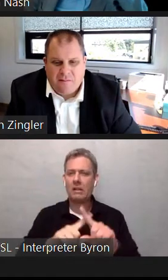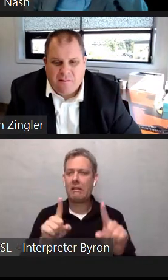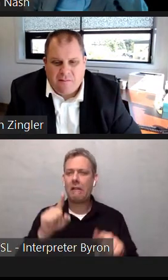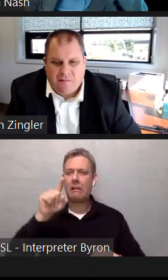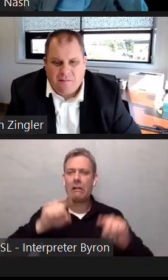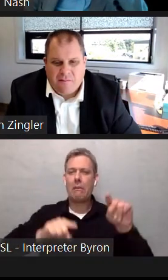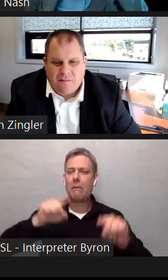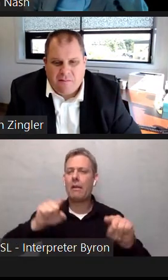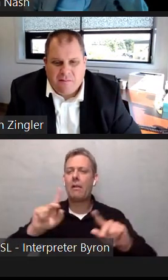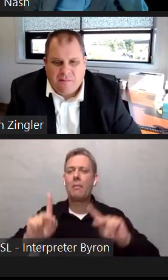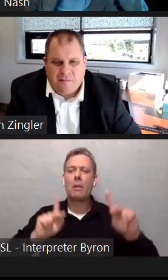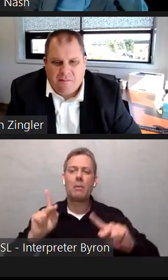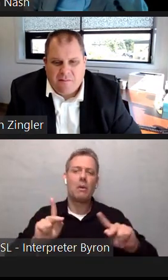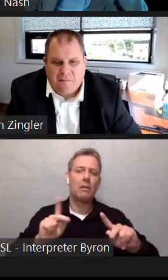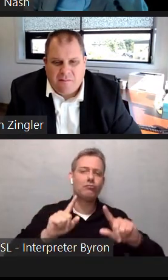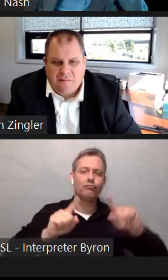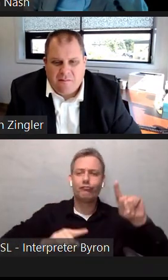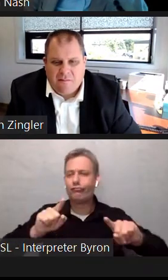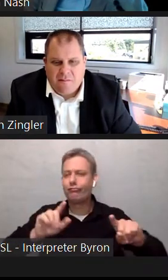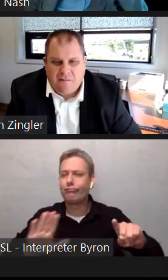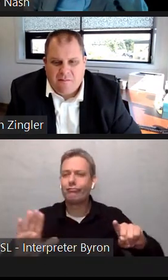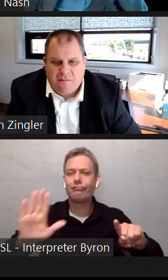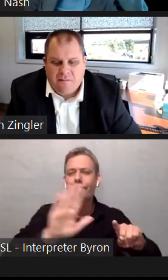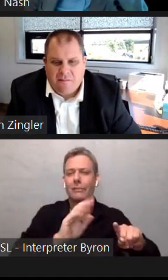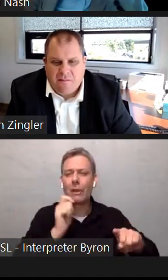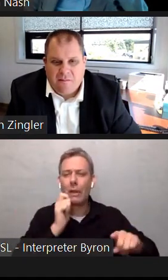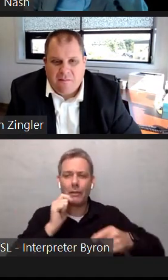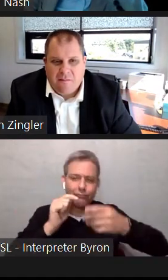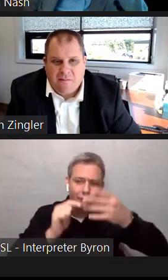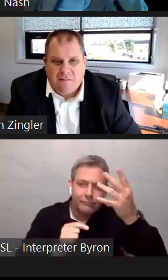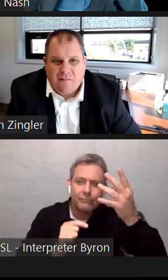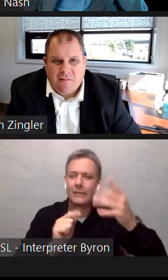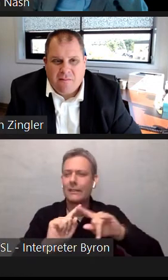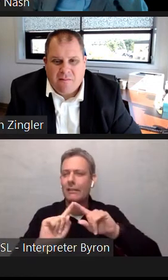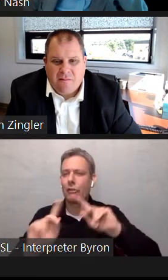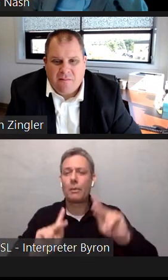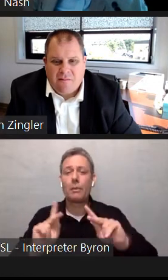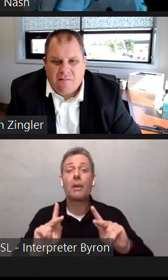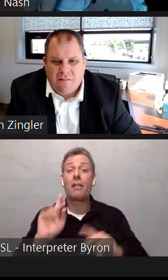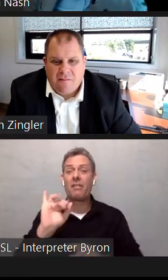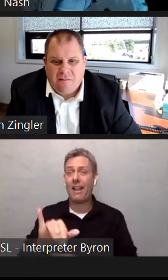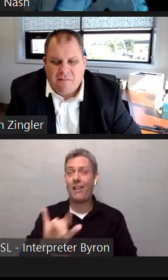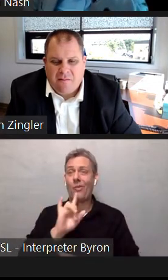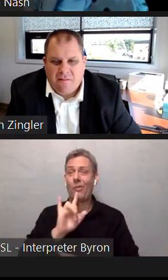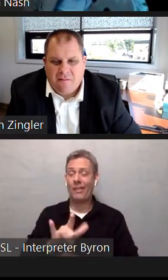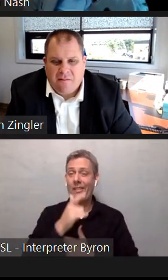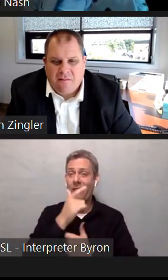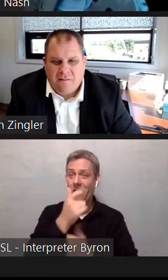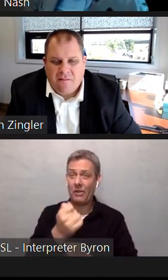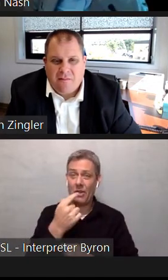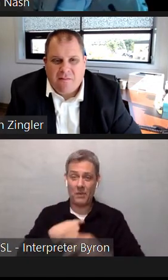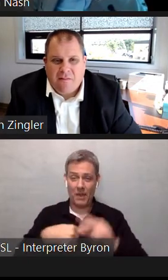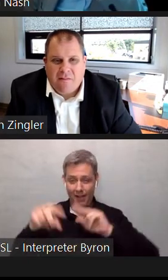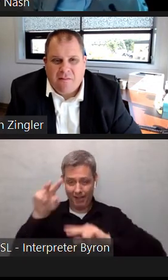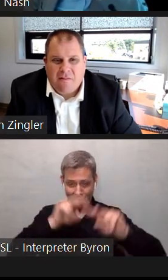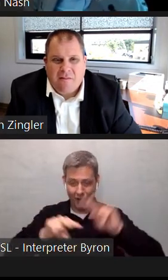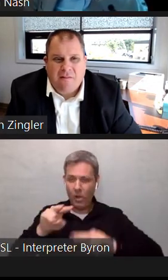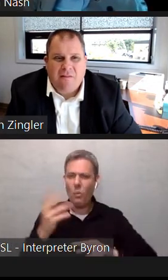either. John had a great quote as we were looking through this, that sometimes, John, what was the